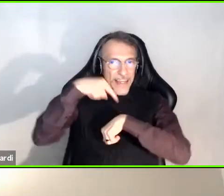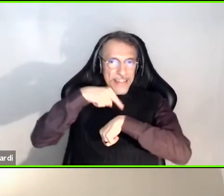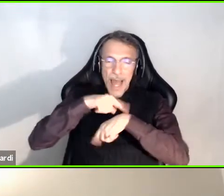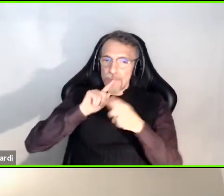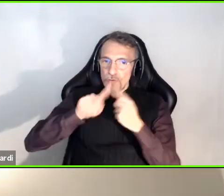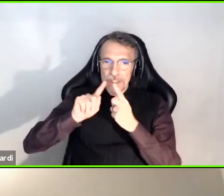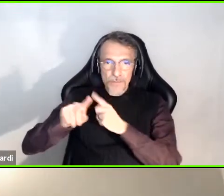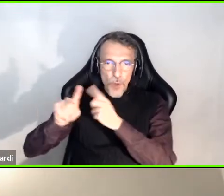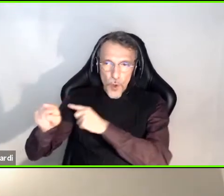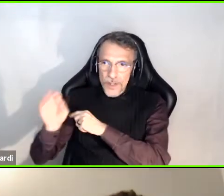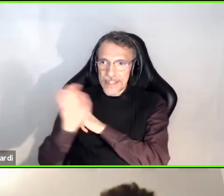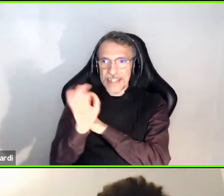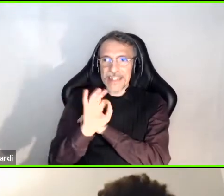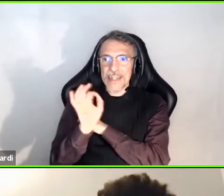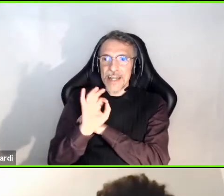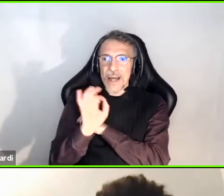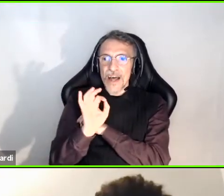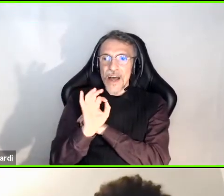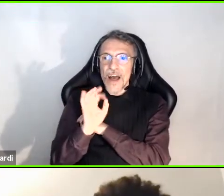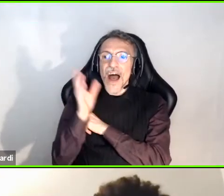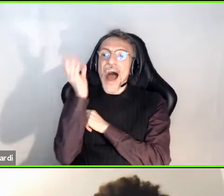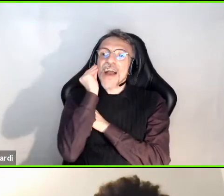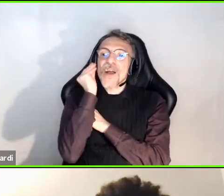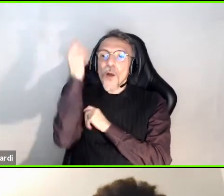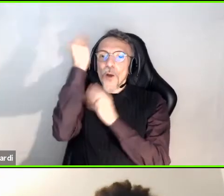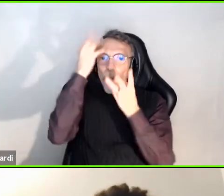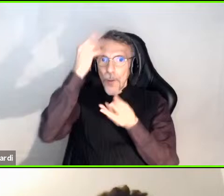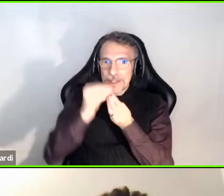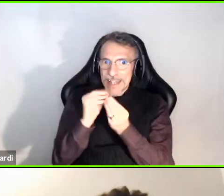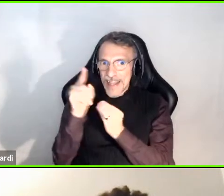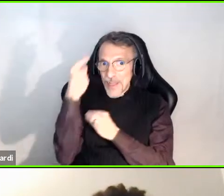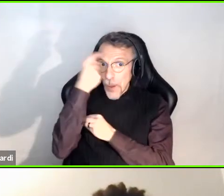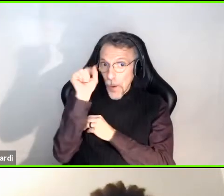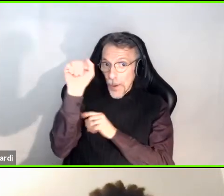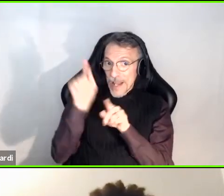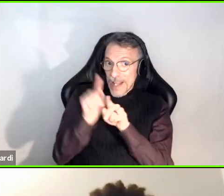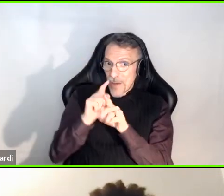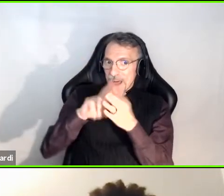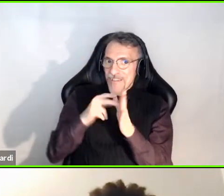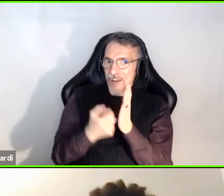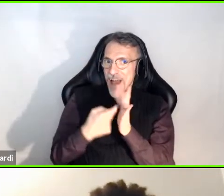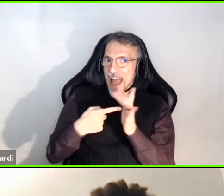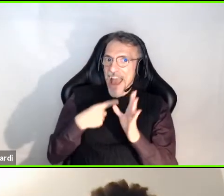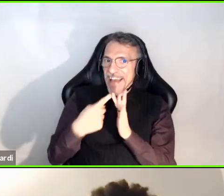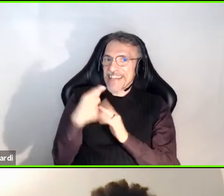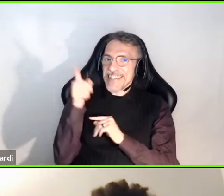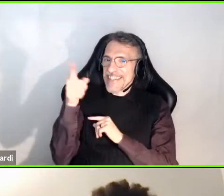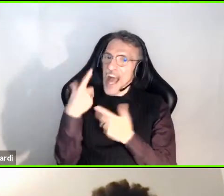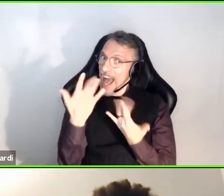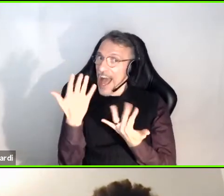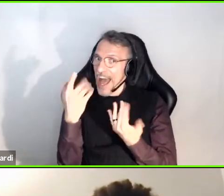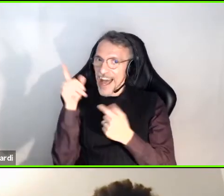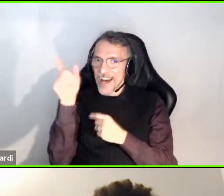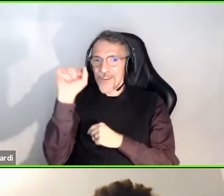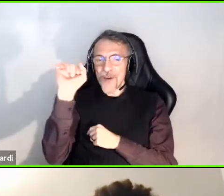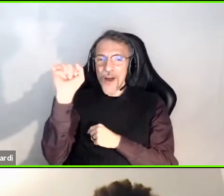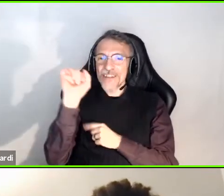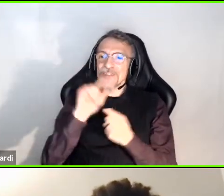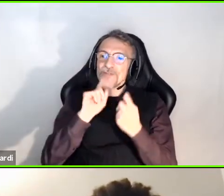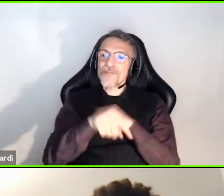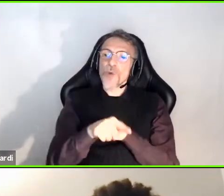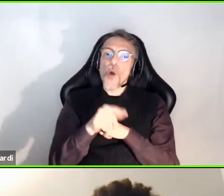would be great to hear your concluding thoughts as well. So I would be very happy to